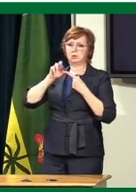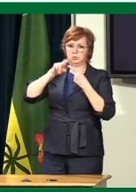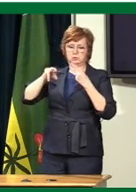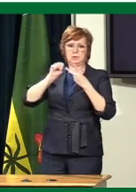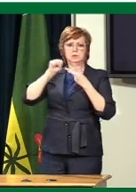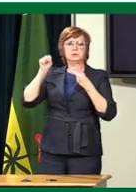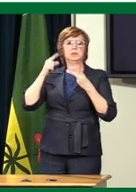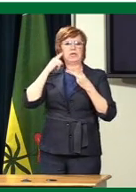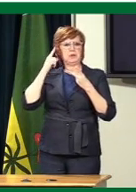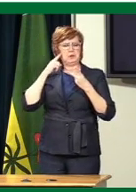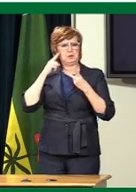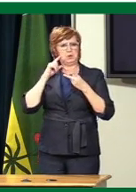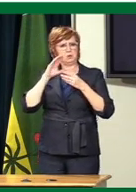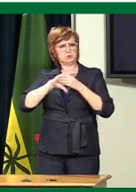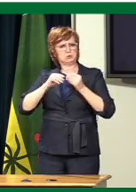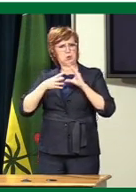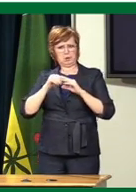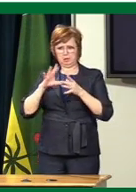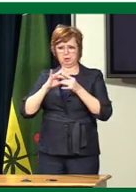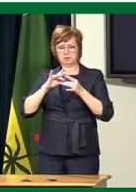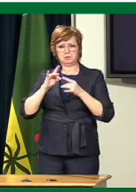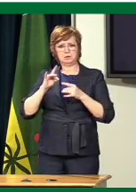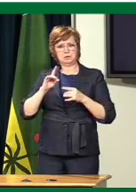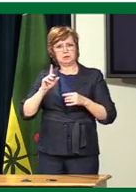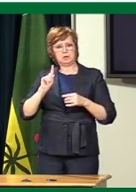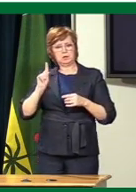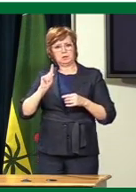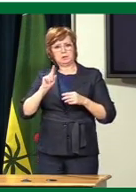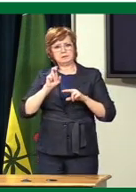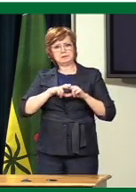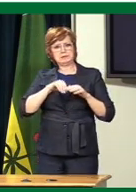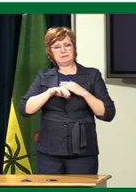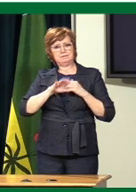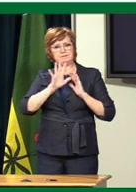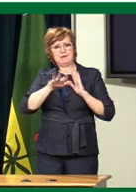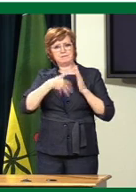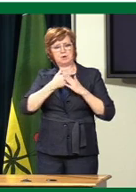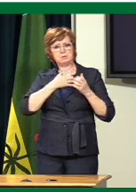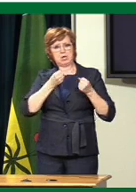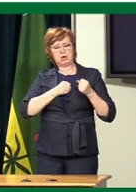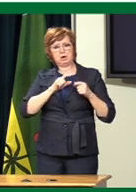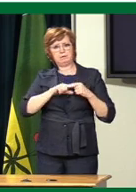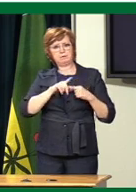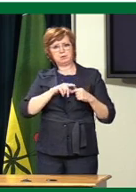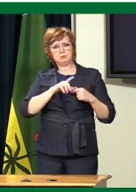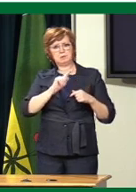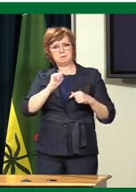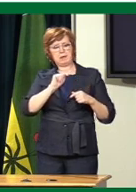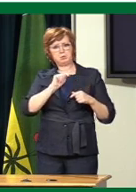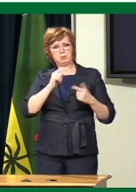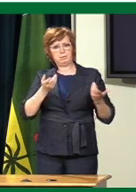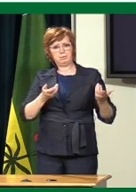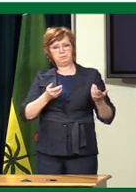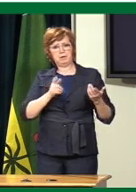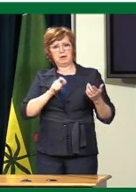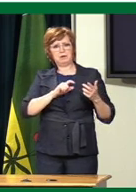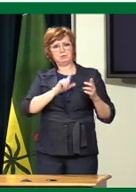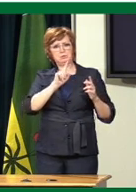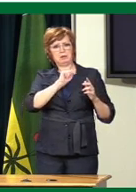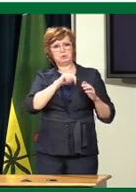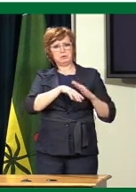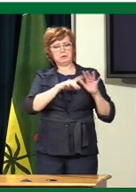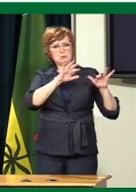testing, about people, using the bathroom outside in the snow because they're waiting so long. Yep. And they may have their kids in the car for 3 or 4